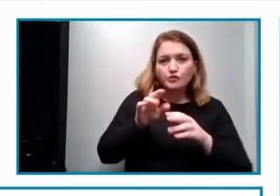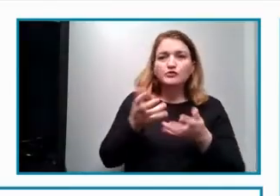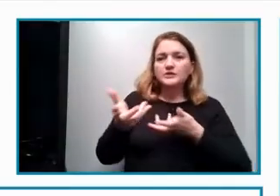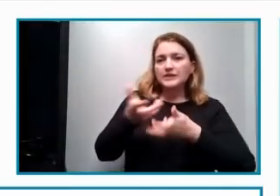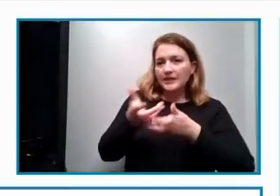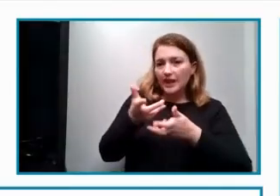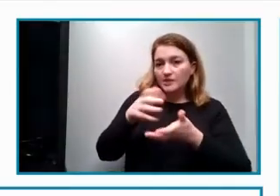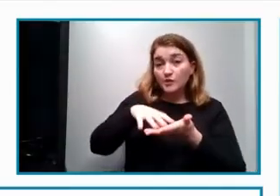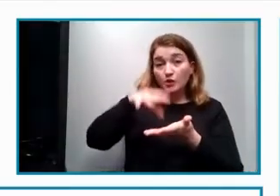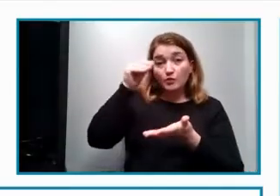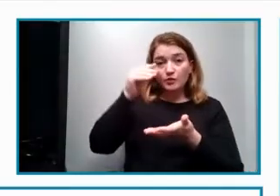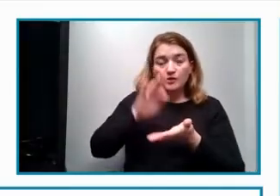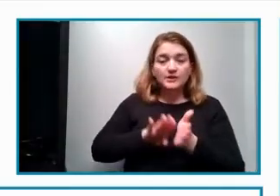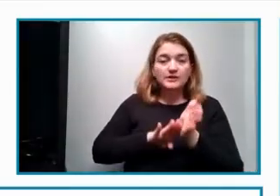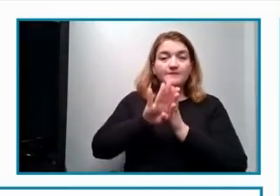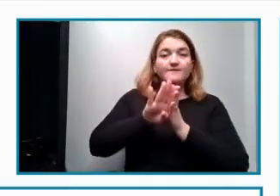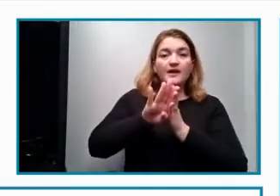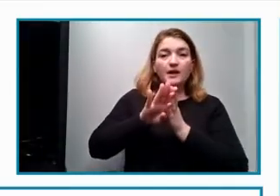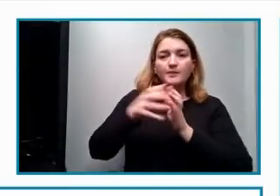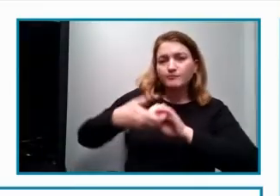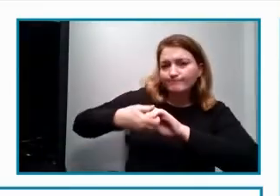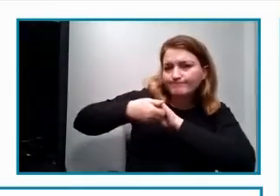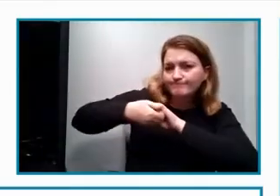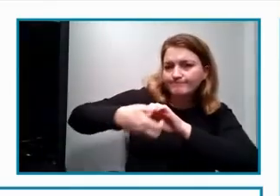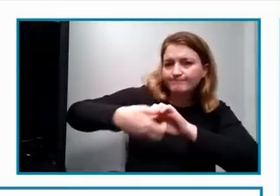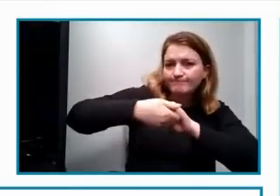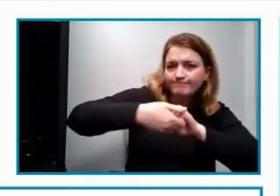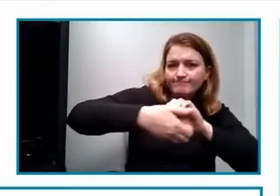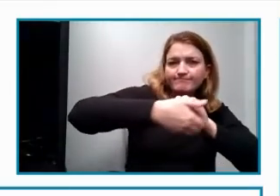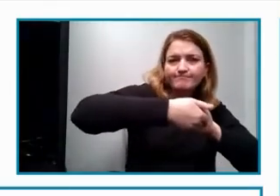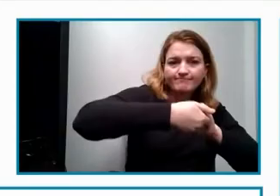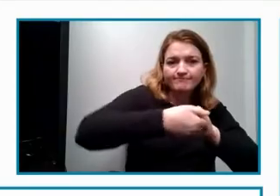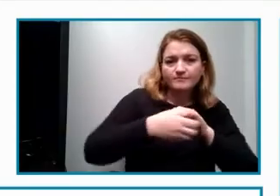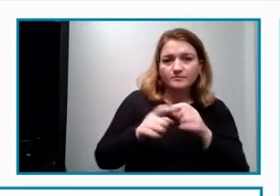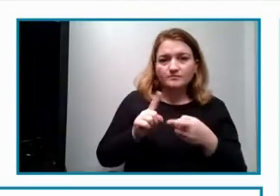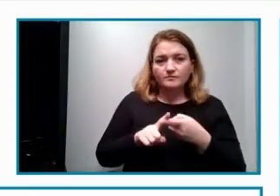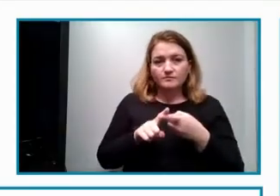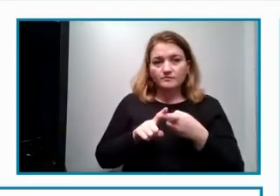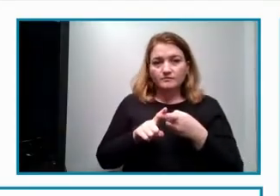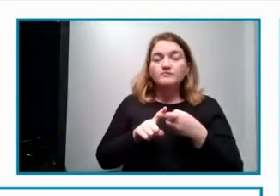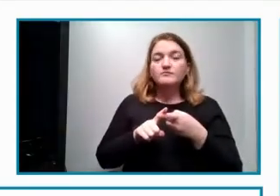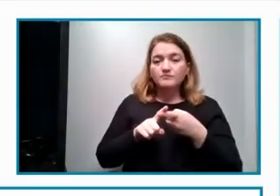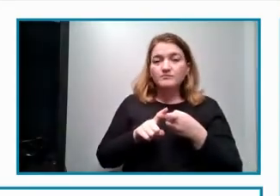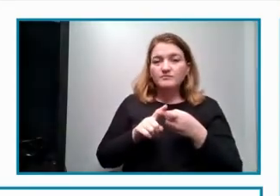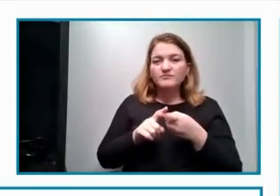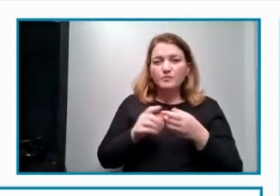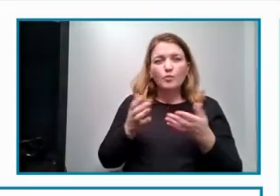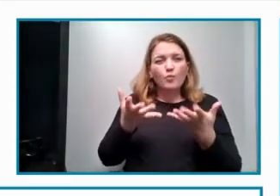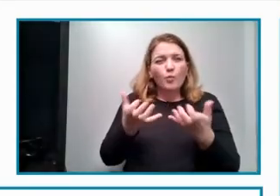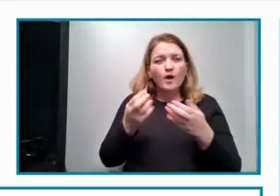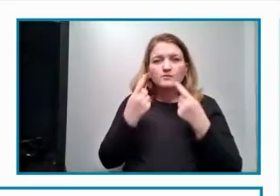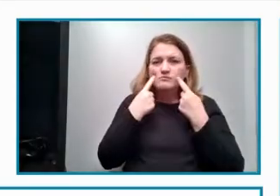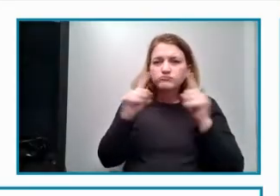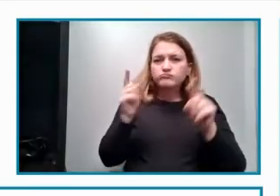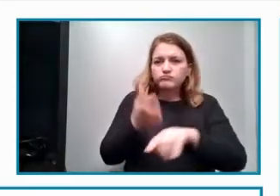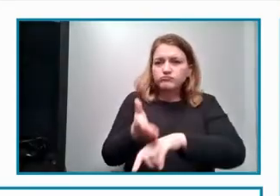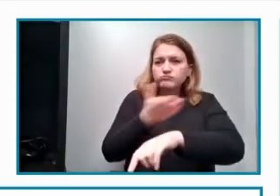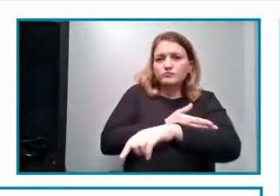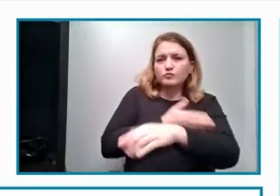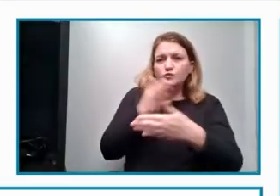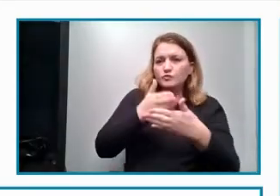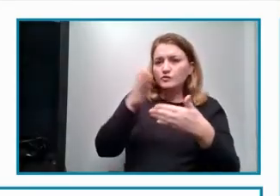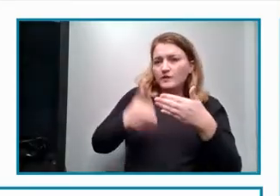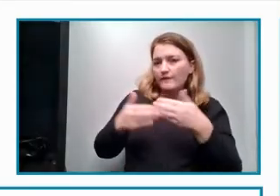that community arts programs create outcomes for military-connected participants. So we have two